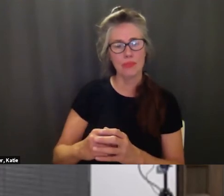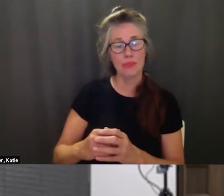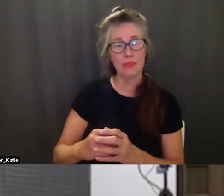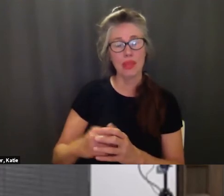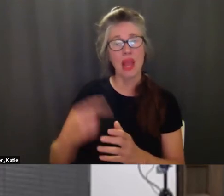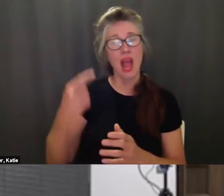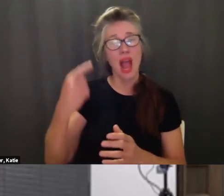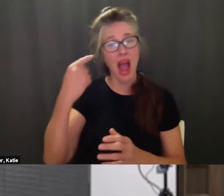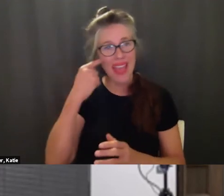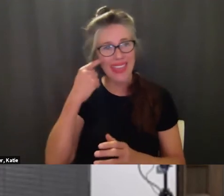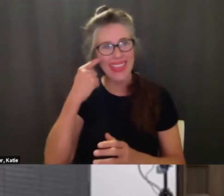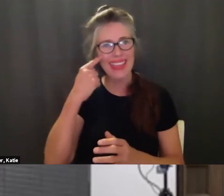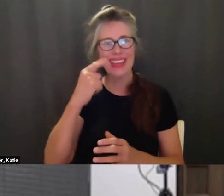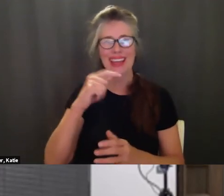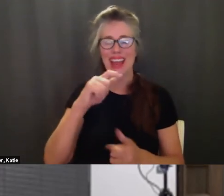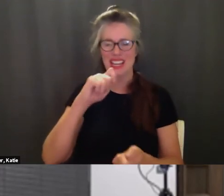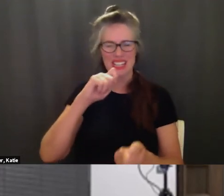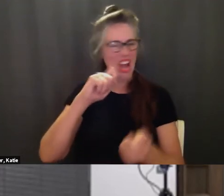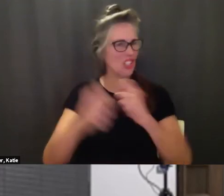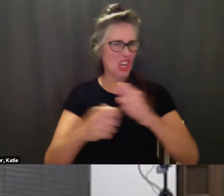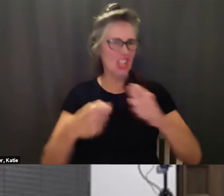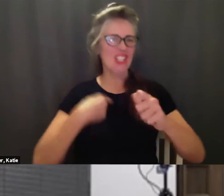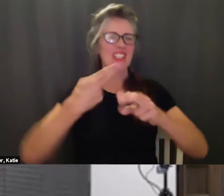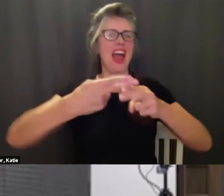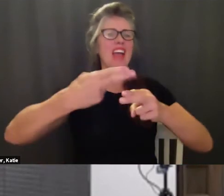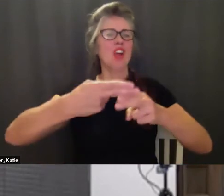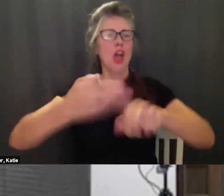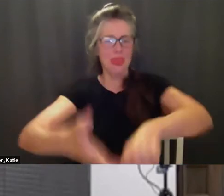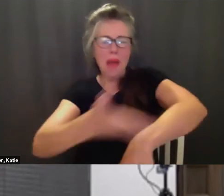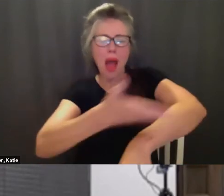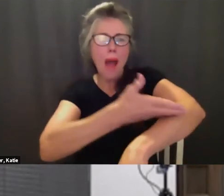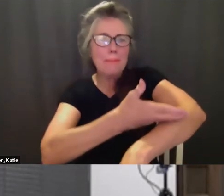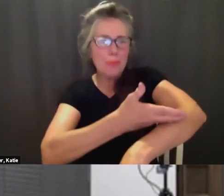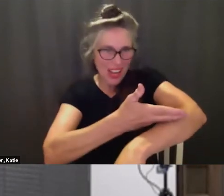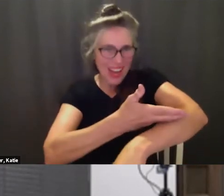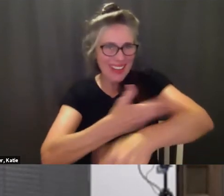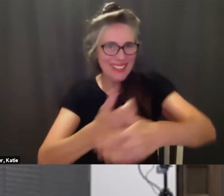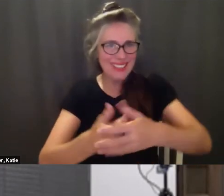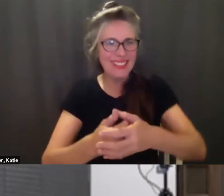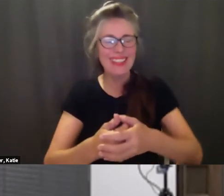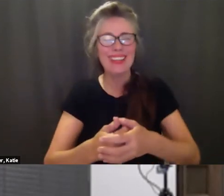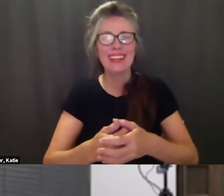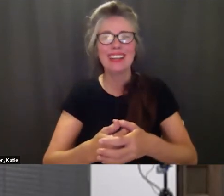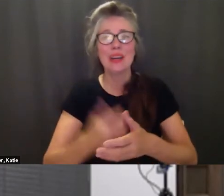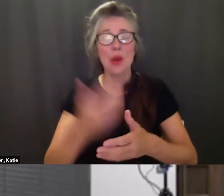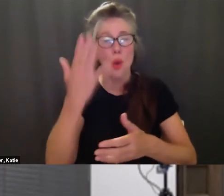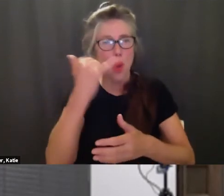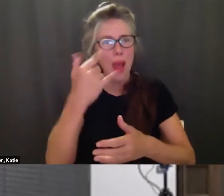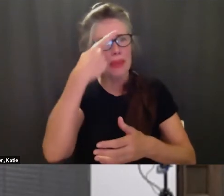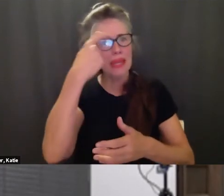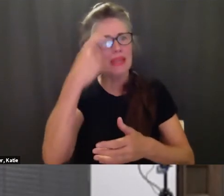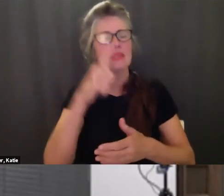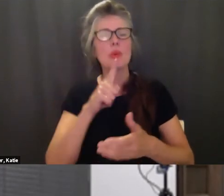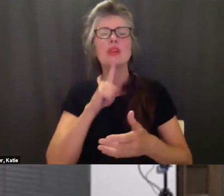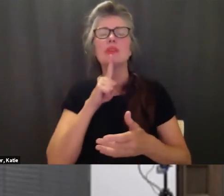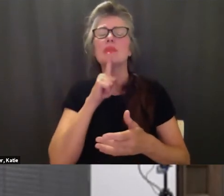and updates to some of these positions, really are ensuring that we have role clarity when it